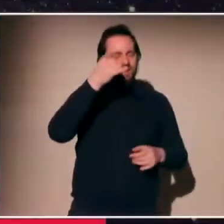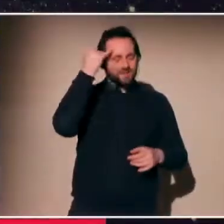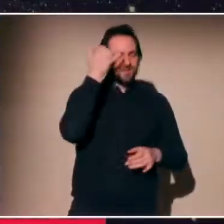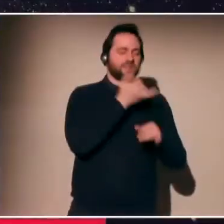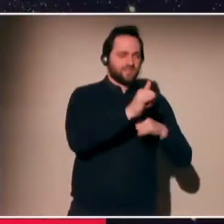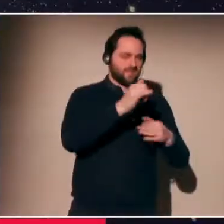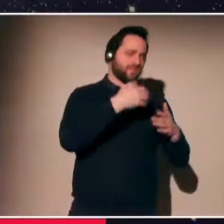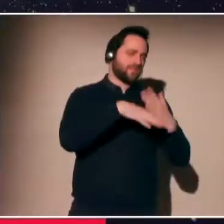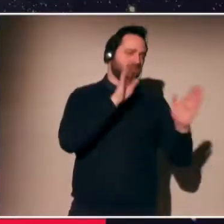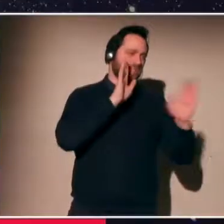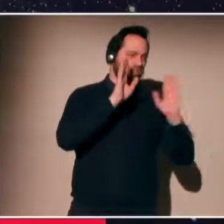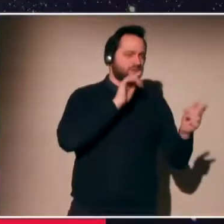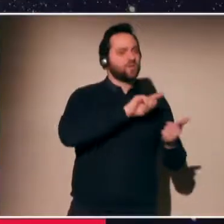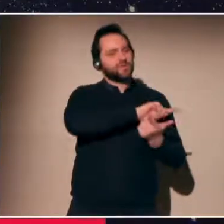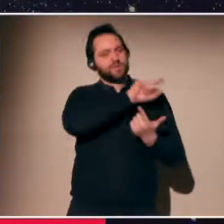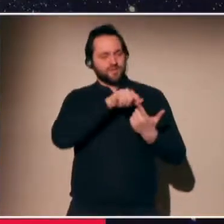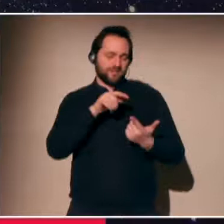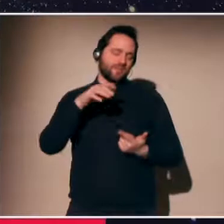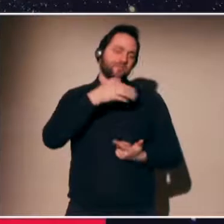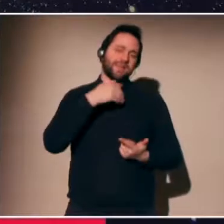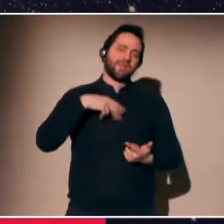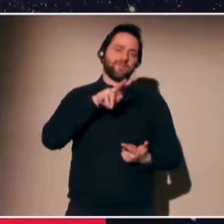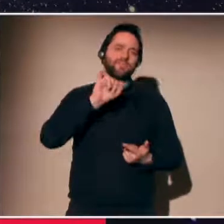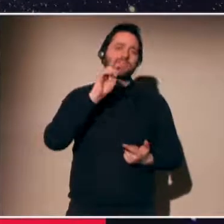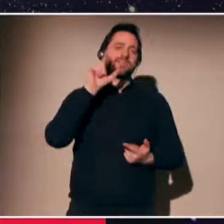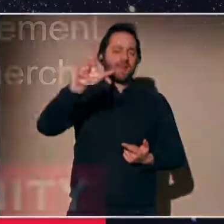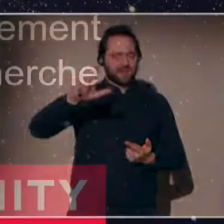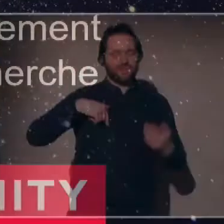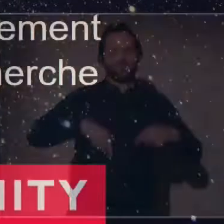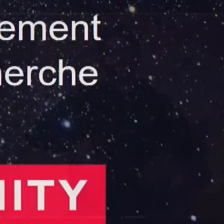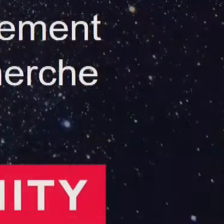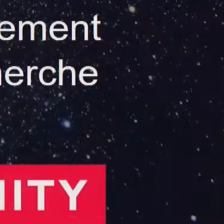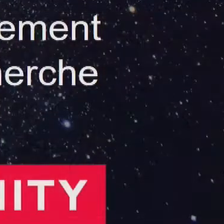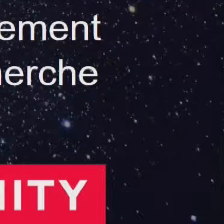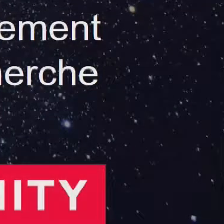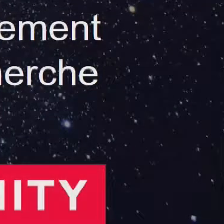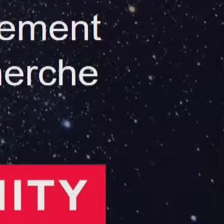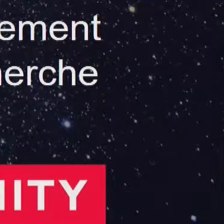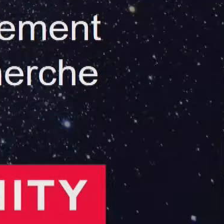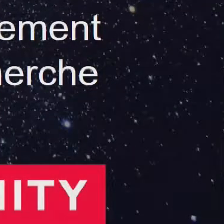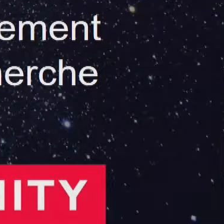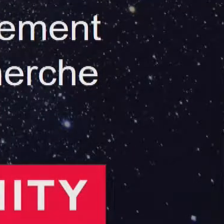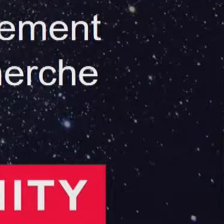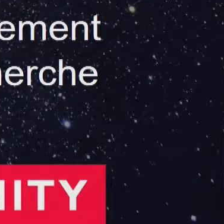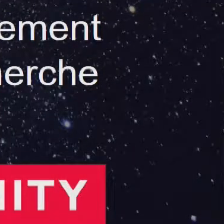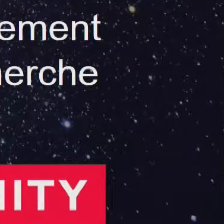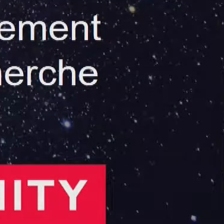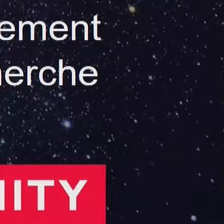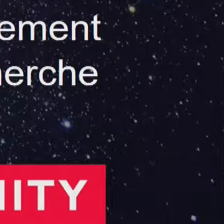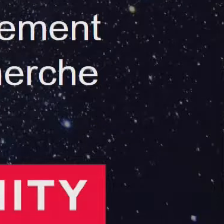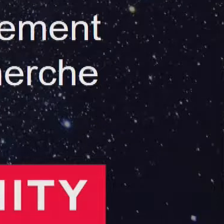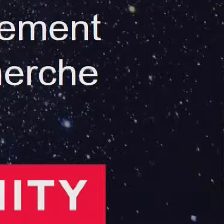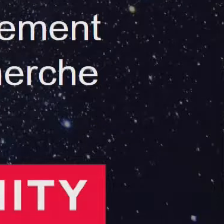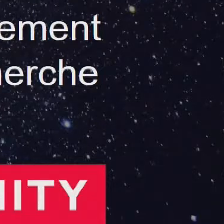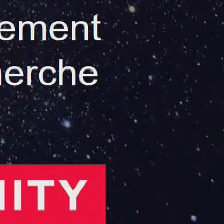him. Everybody knows him. And Madame Frédérique Vidal, who is the Minister of Higher Education, Research and Innovation. The two of you are